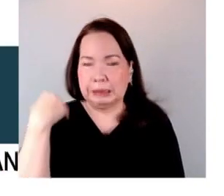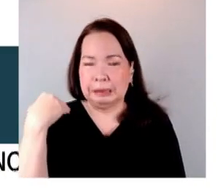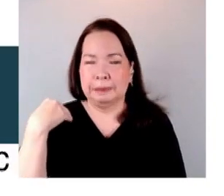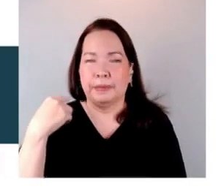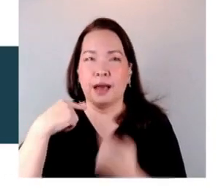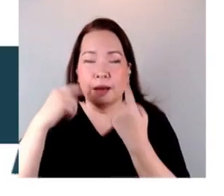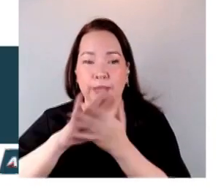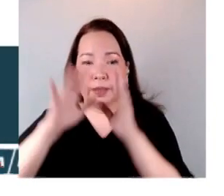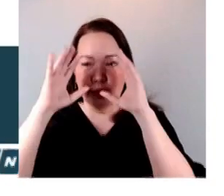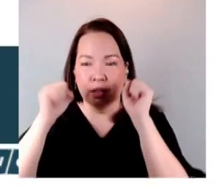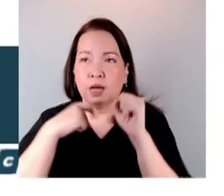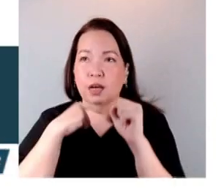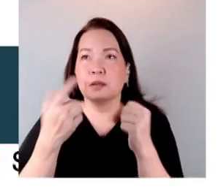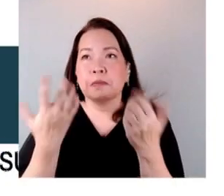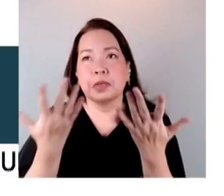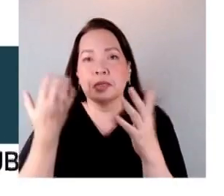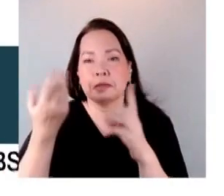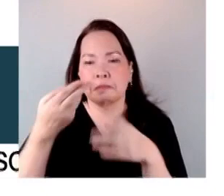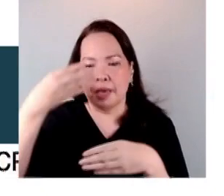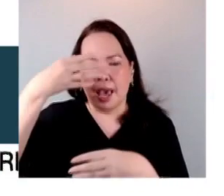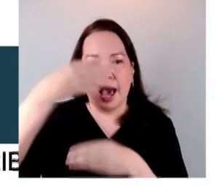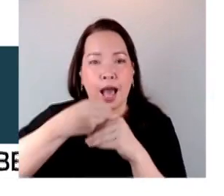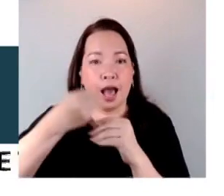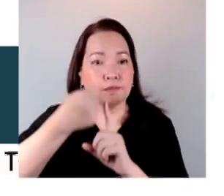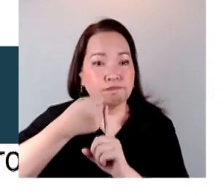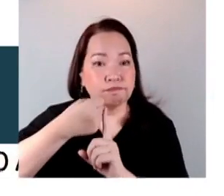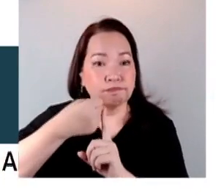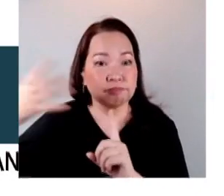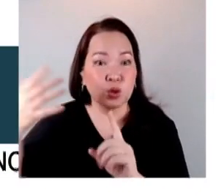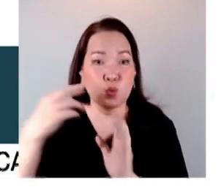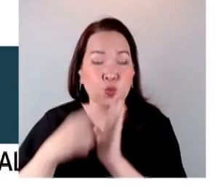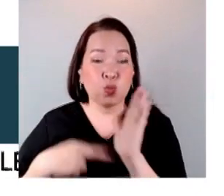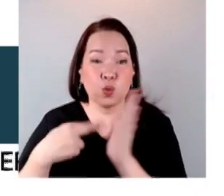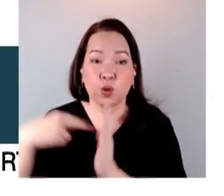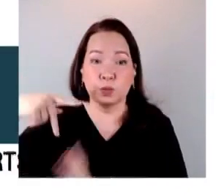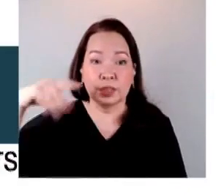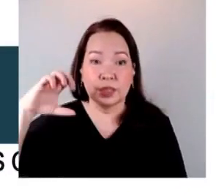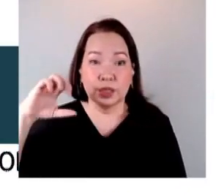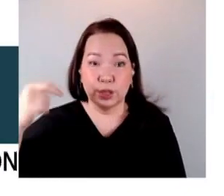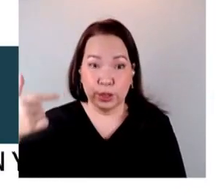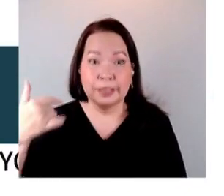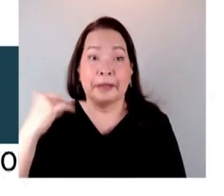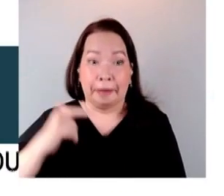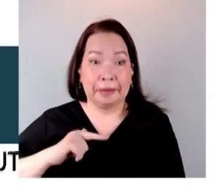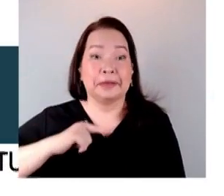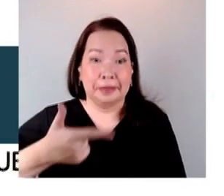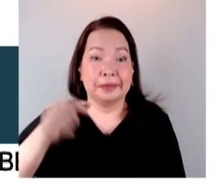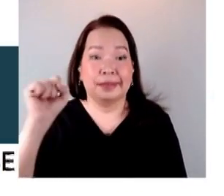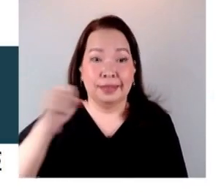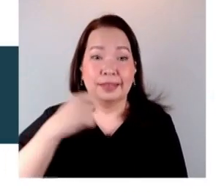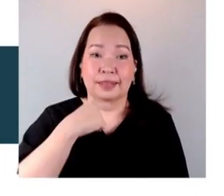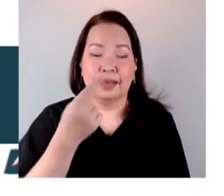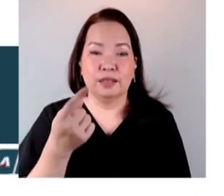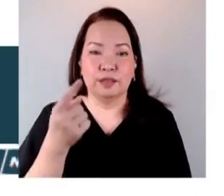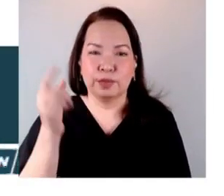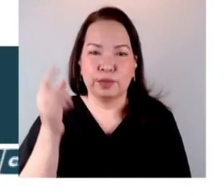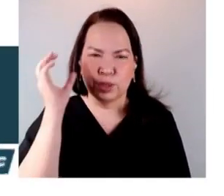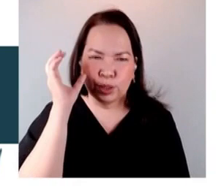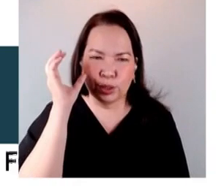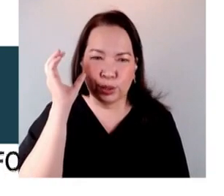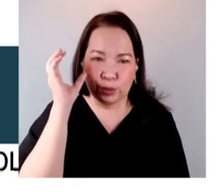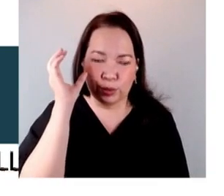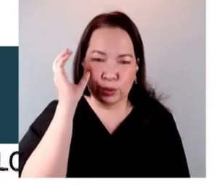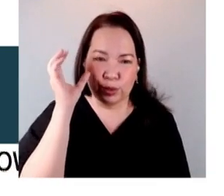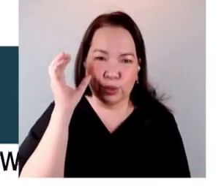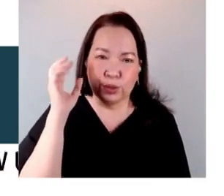saying that he might just expand the role of the PCGG. And now we're hearing it from Justice Secretary Crispine Remulla. I want to get your thoughts about the